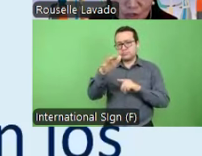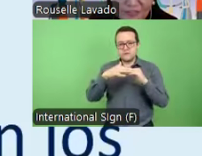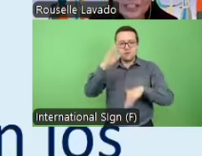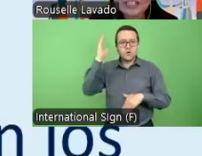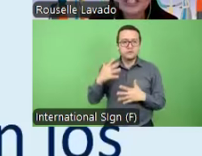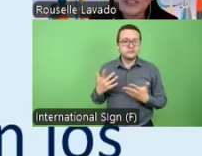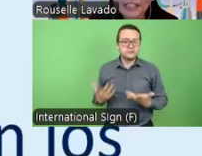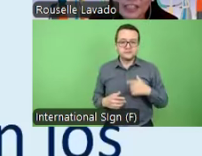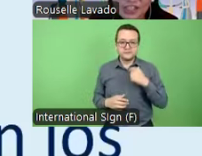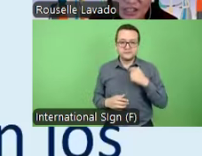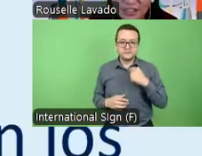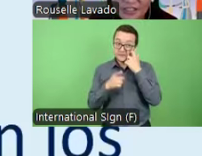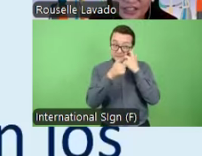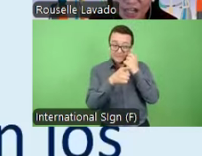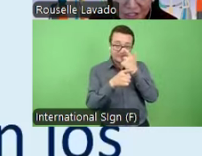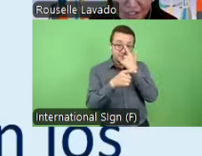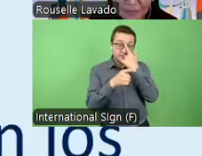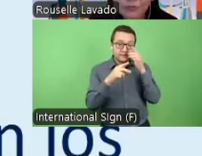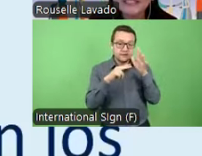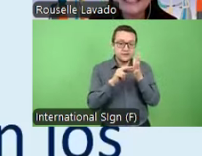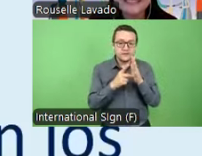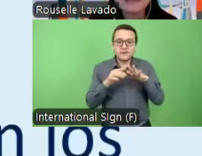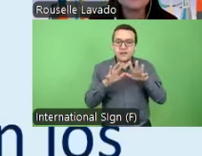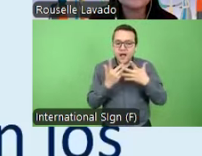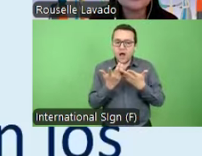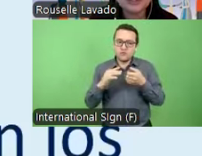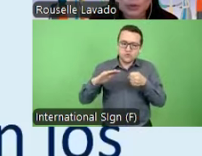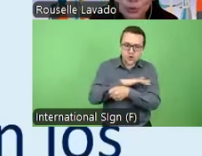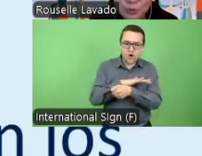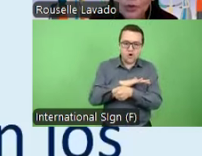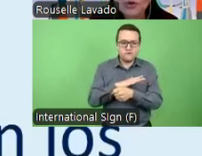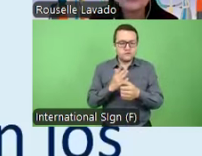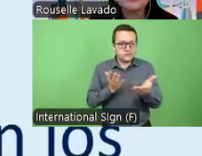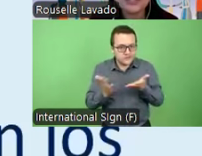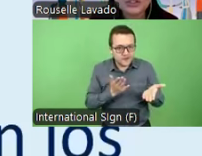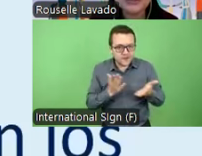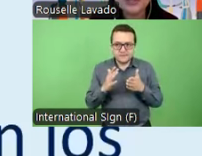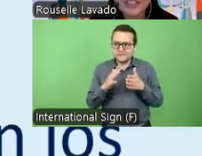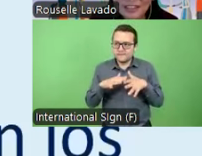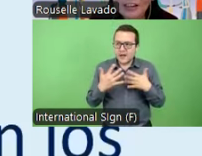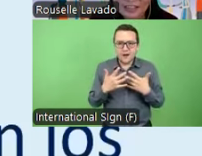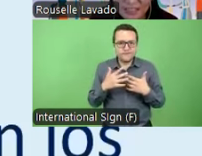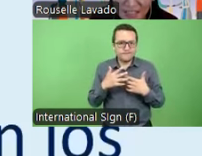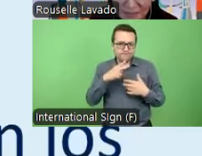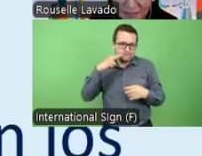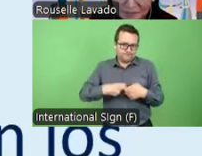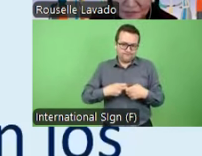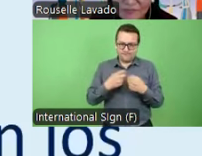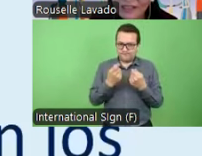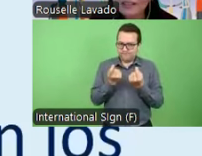service coverage, and financial hardship for the same vulnerable group or region within a